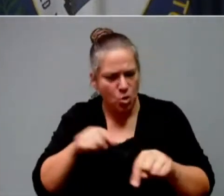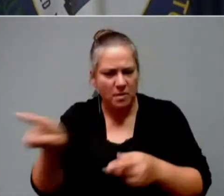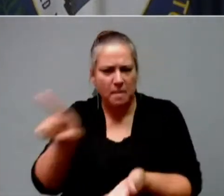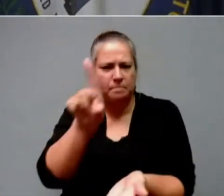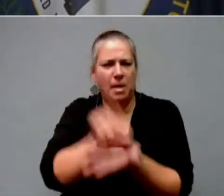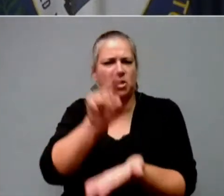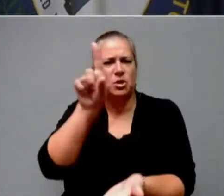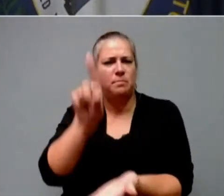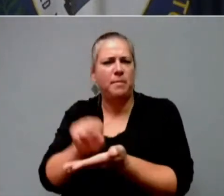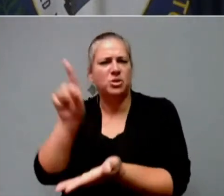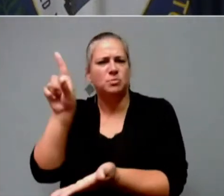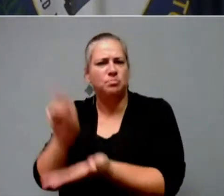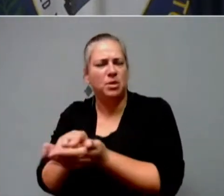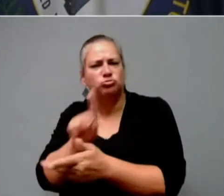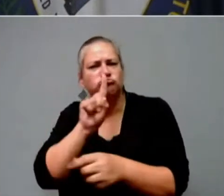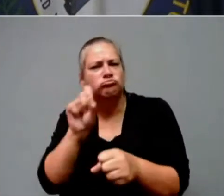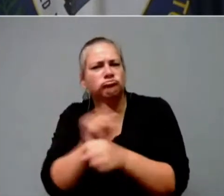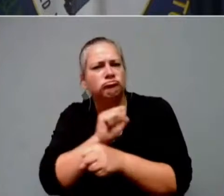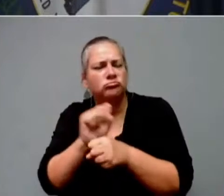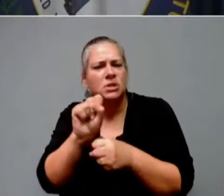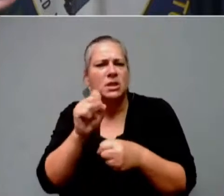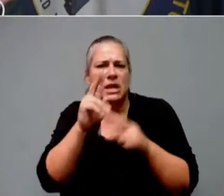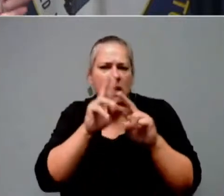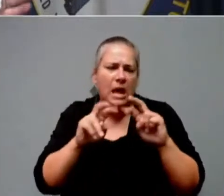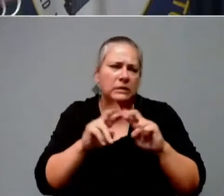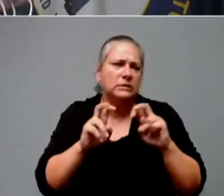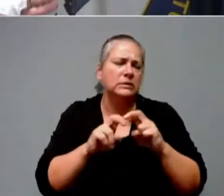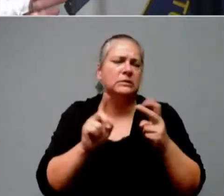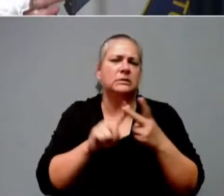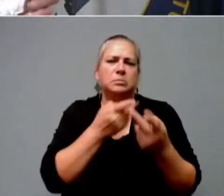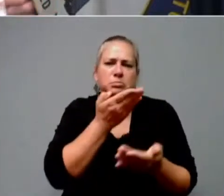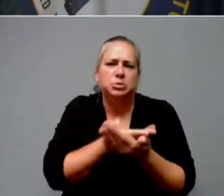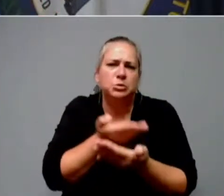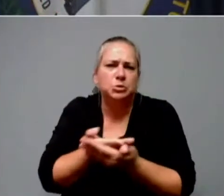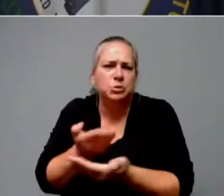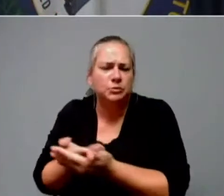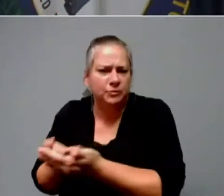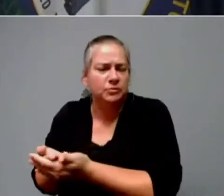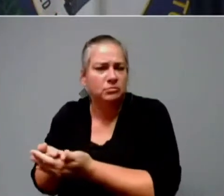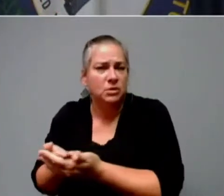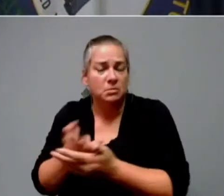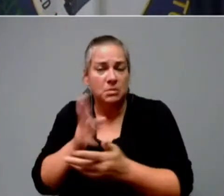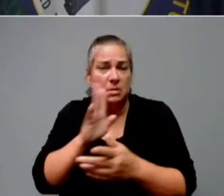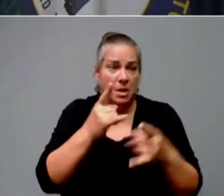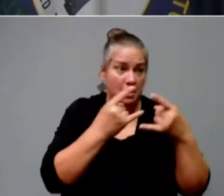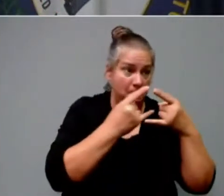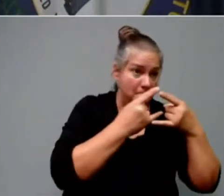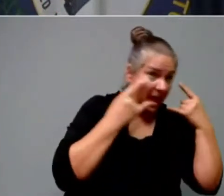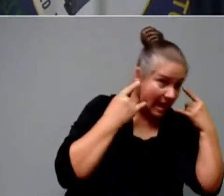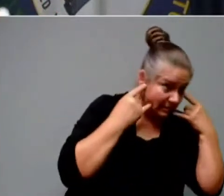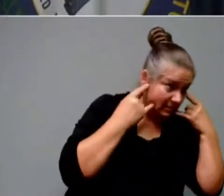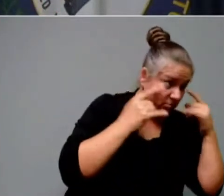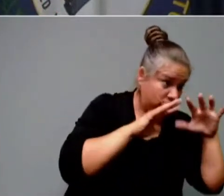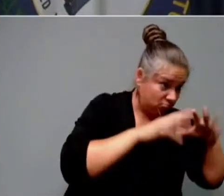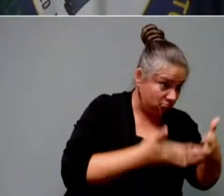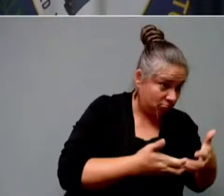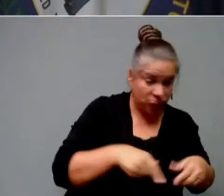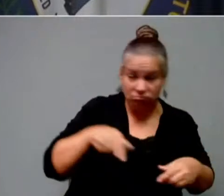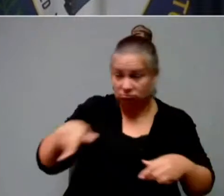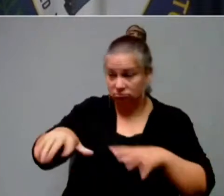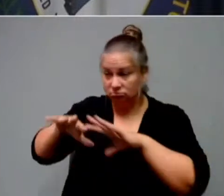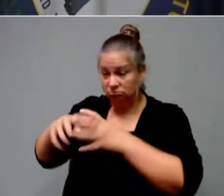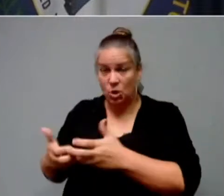world scenarios and analysis and examples where people wore masks and people didn't wear masks in similar settings, and